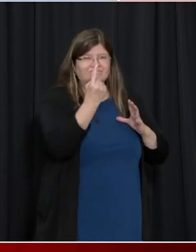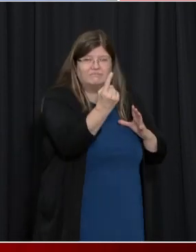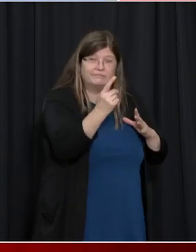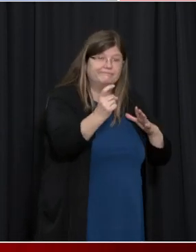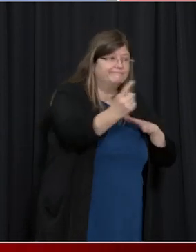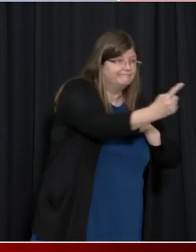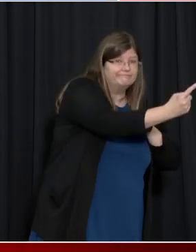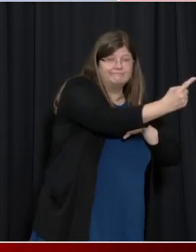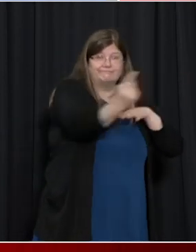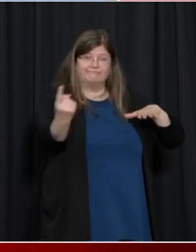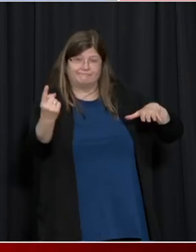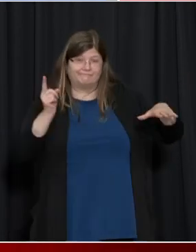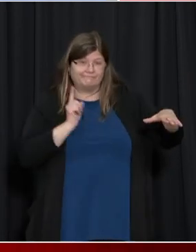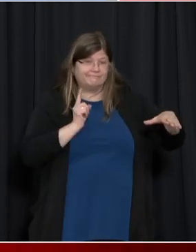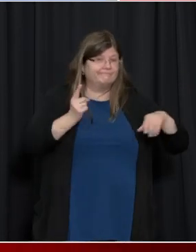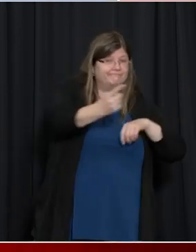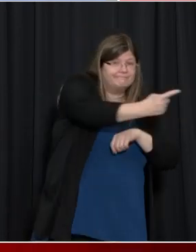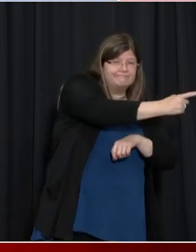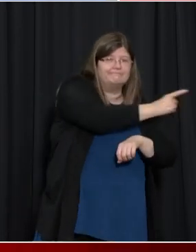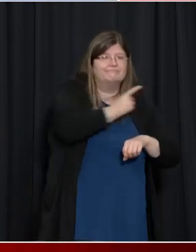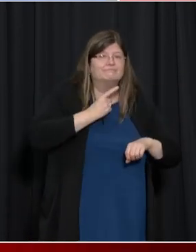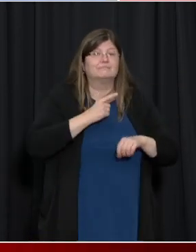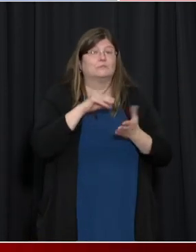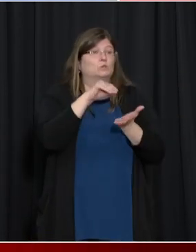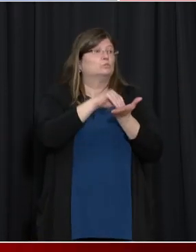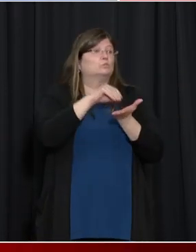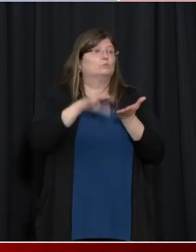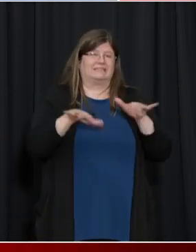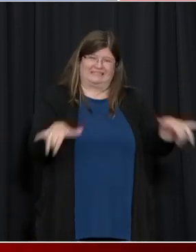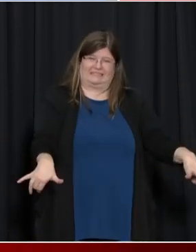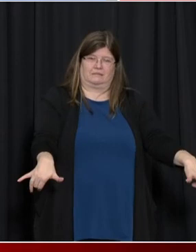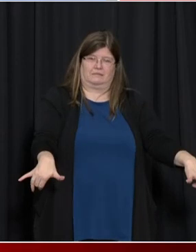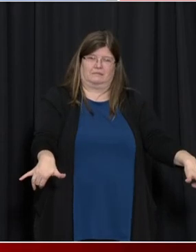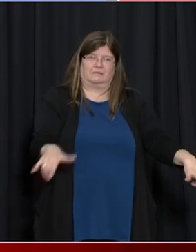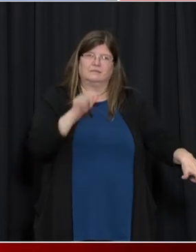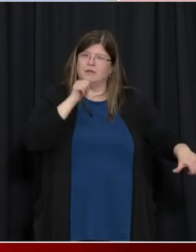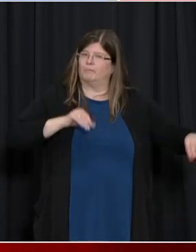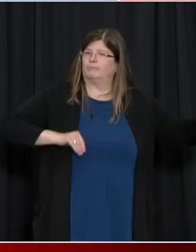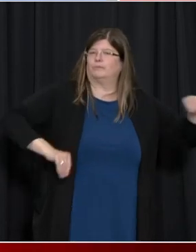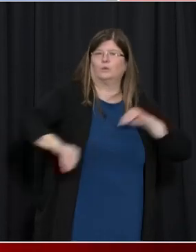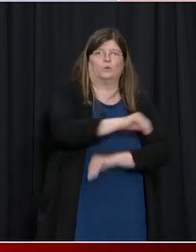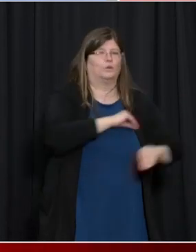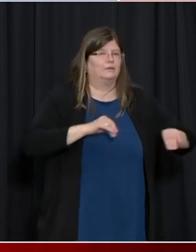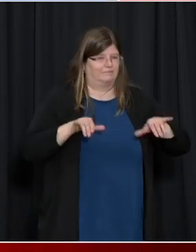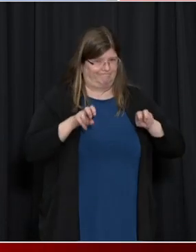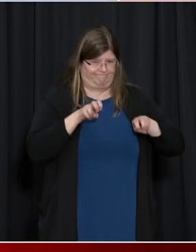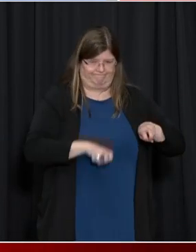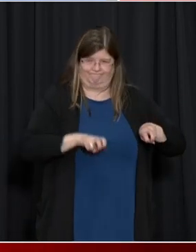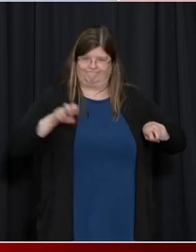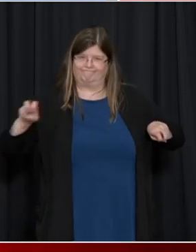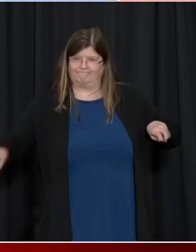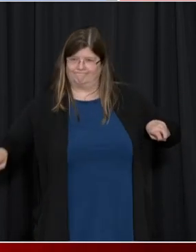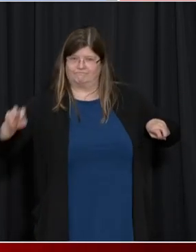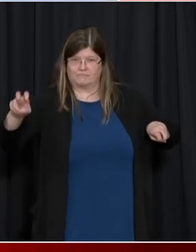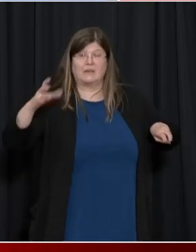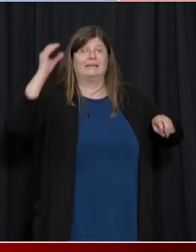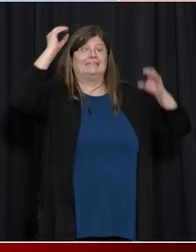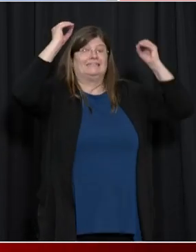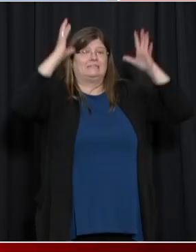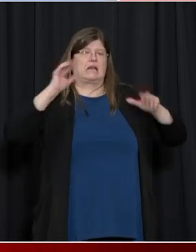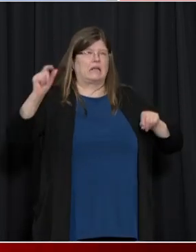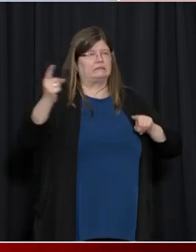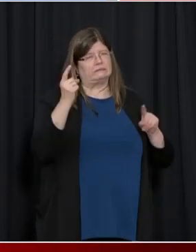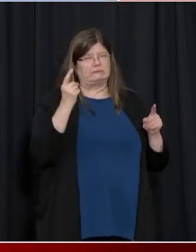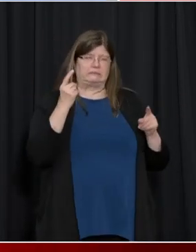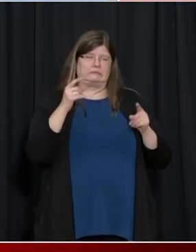in certain circumstances, depending on where we are with community transmission, that there may be even an approach where